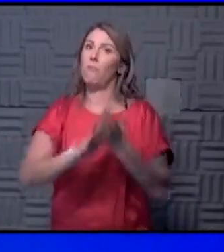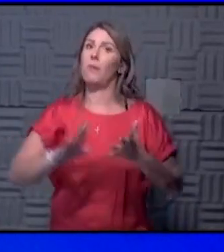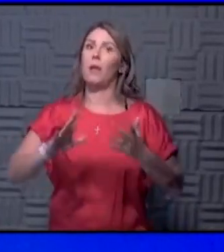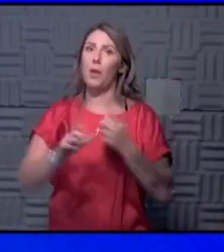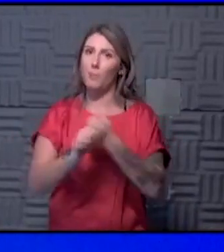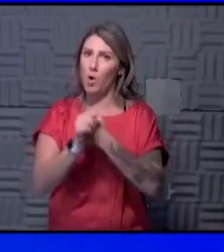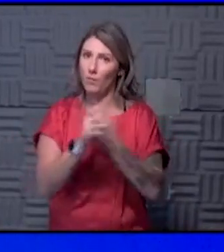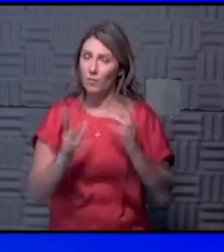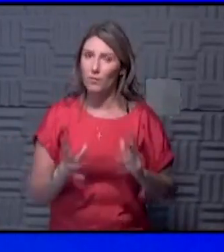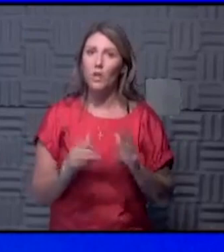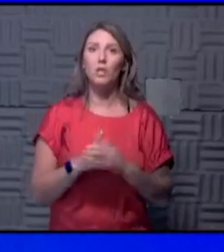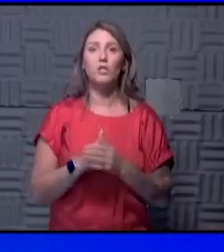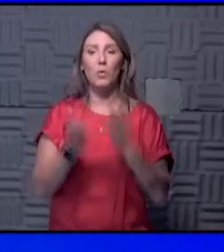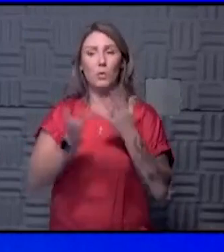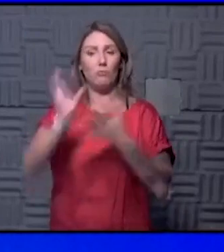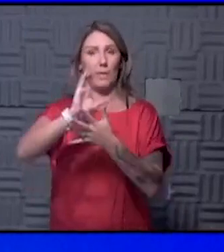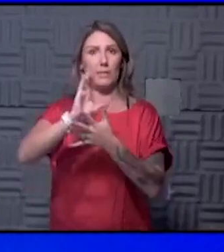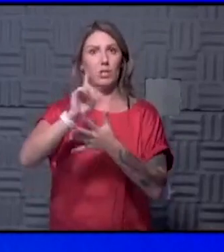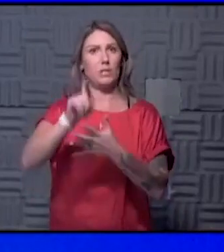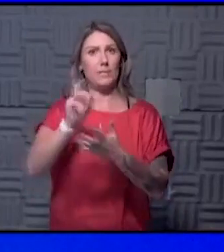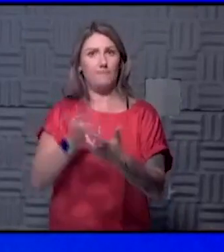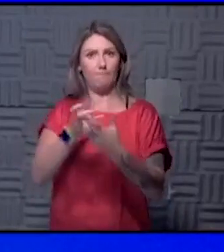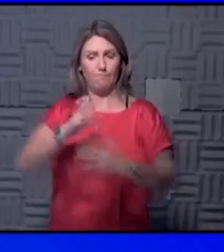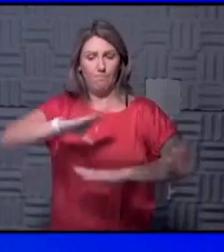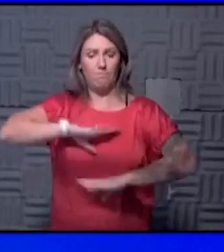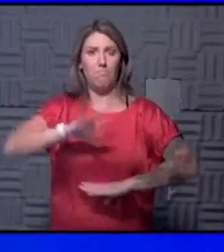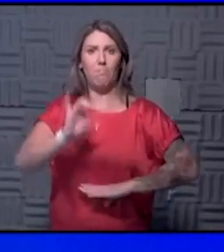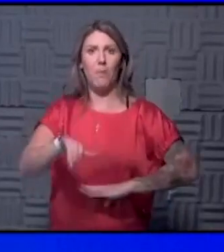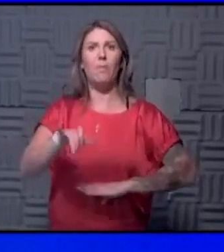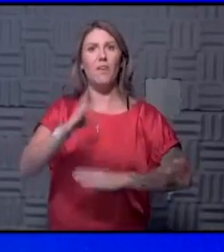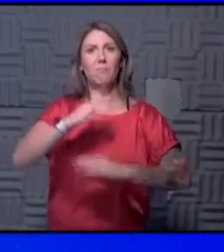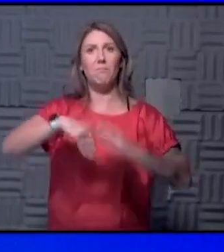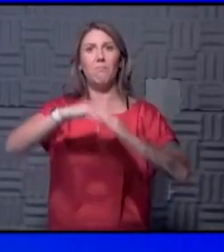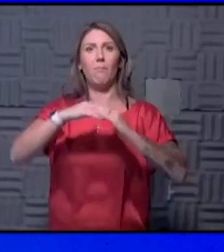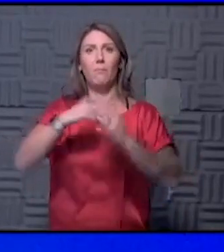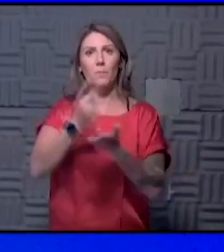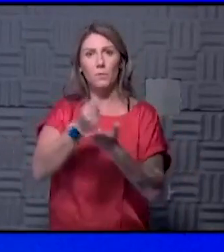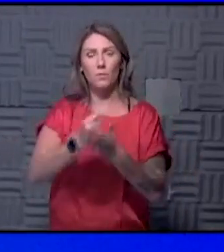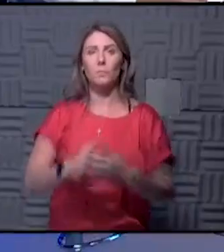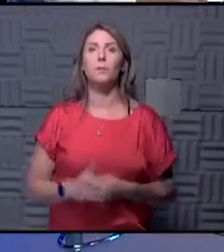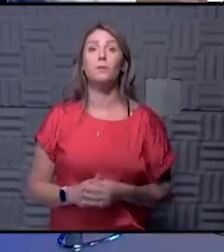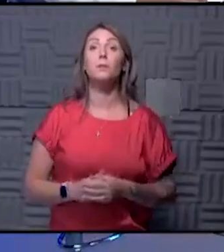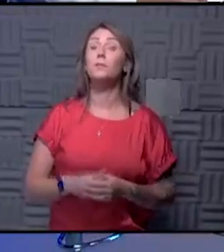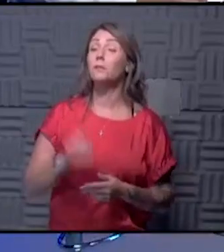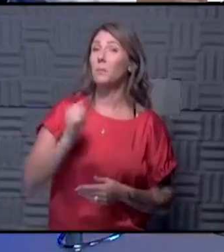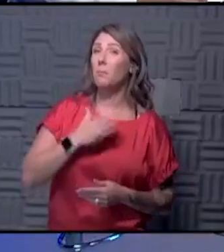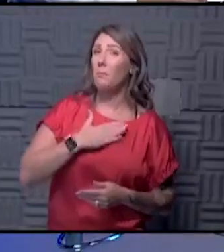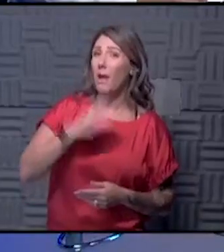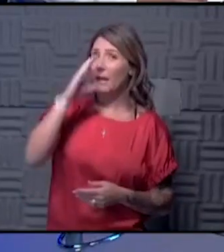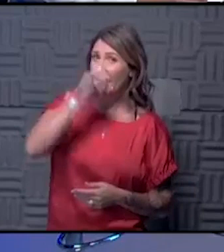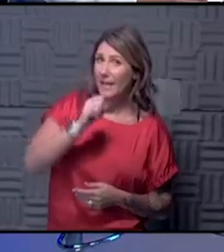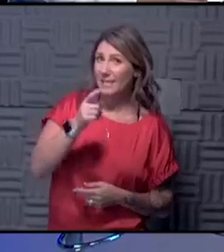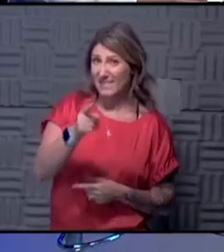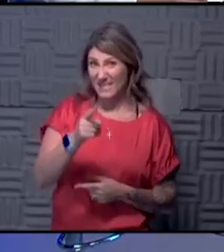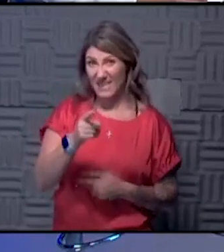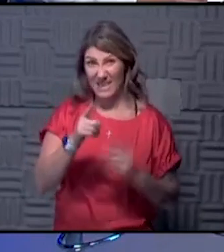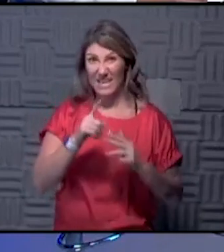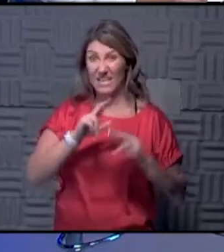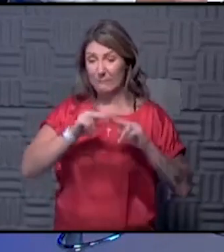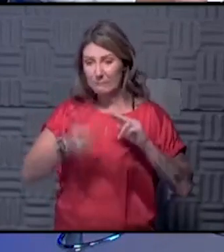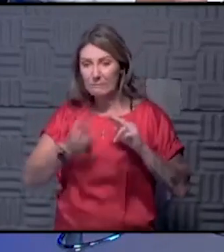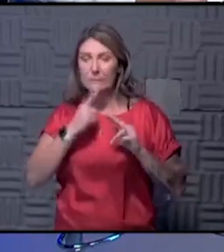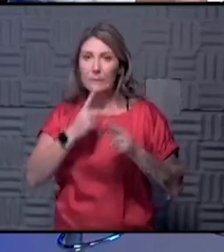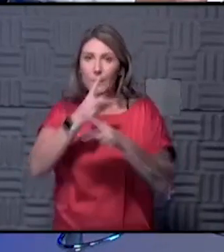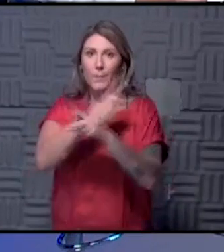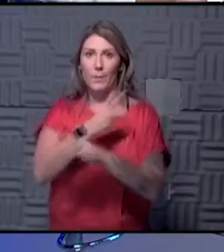criteria to get steroids to really maximize that treatment. Yeah, so my guess is he actually did desaturate a little bit. They gave